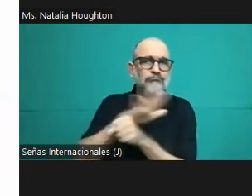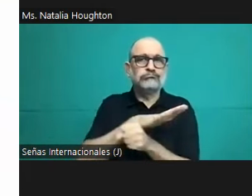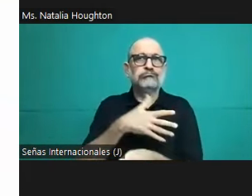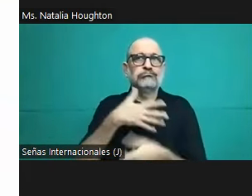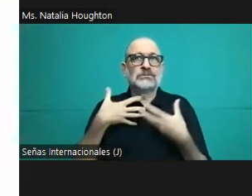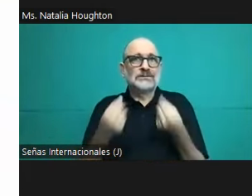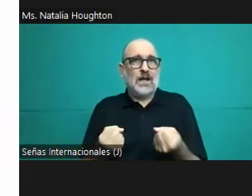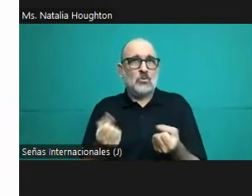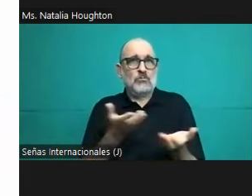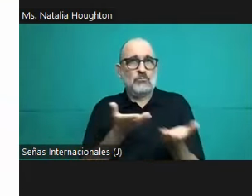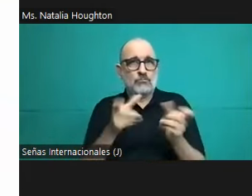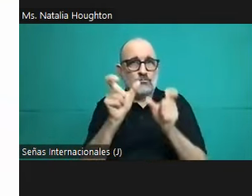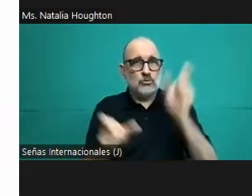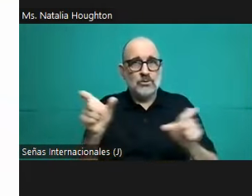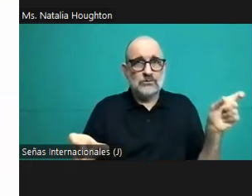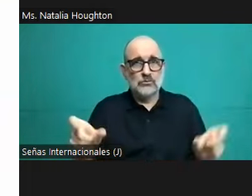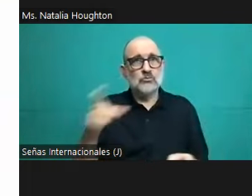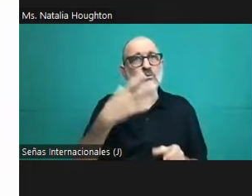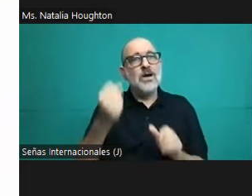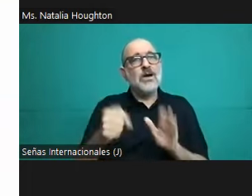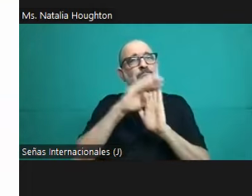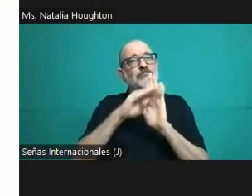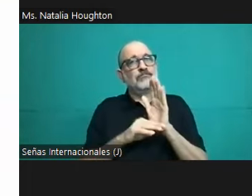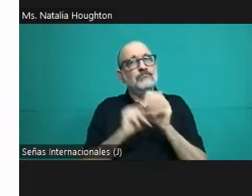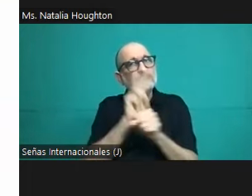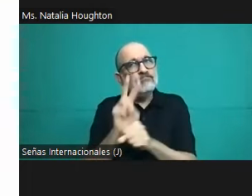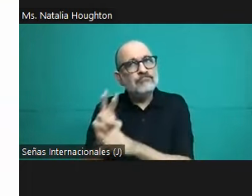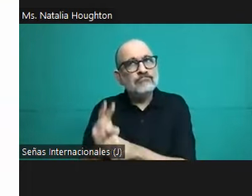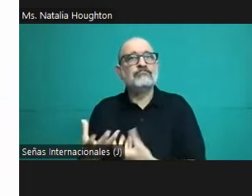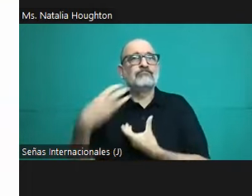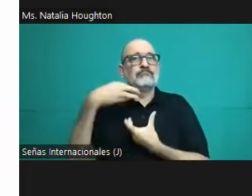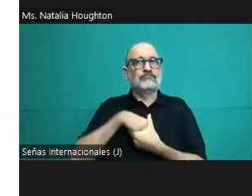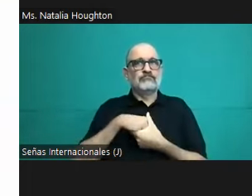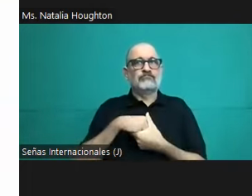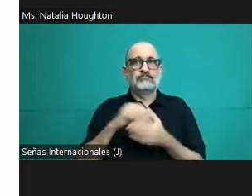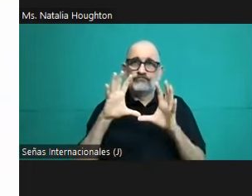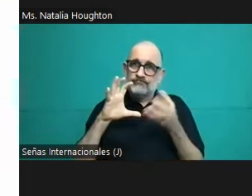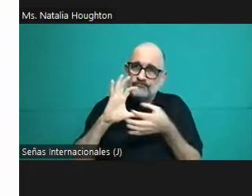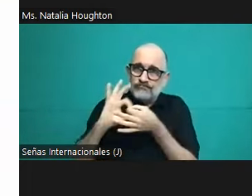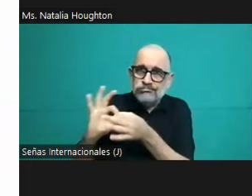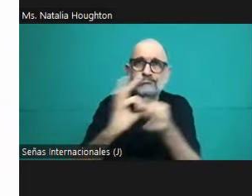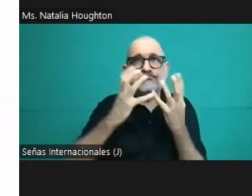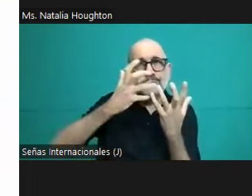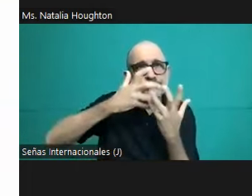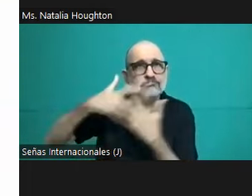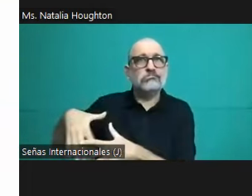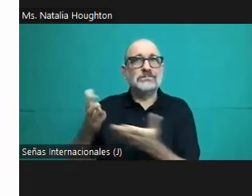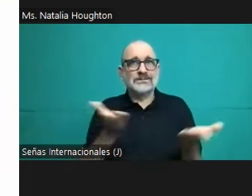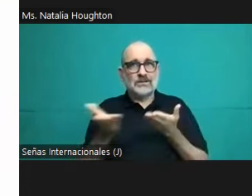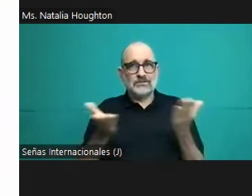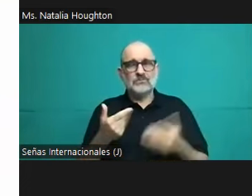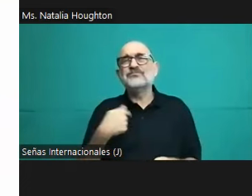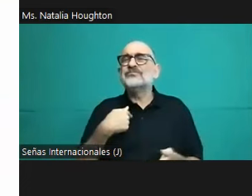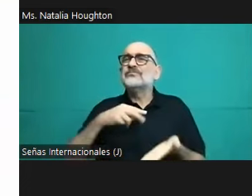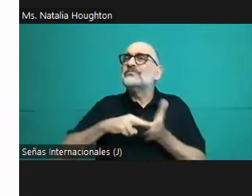kind of insurance and coverage of services. But we're talking also